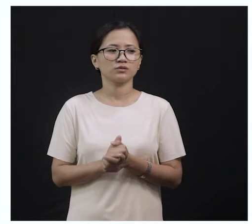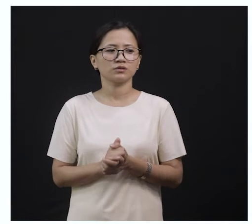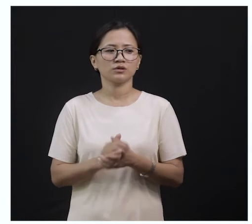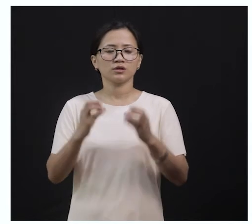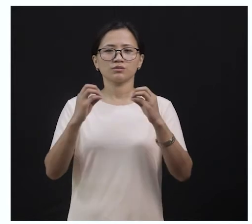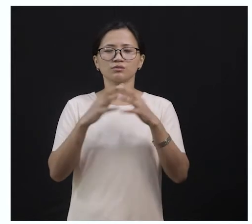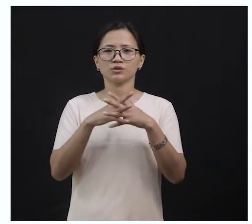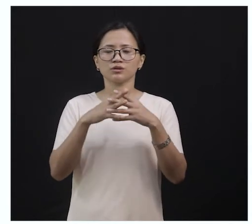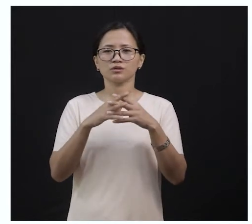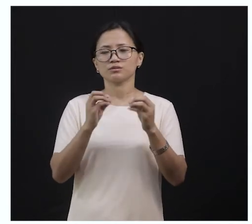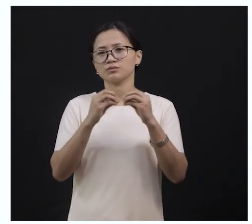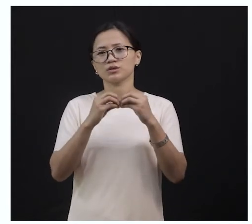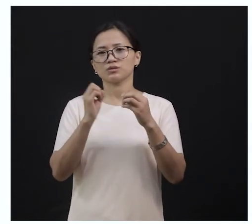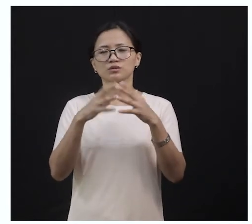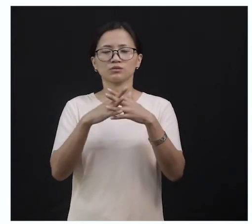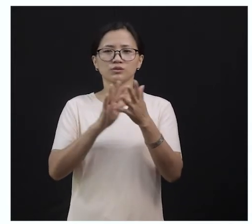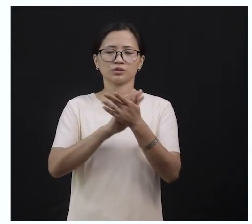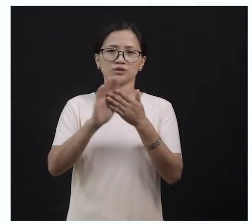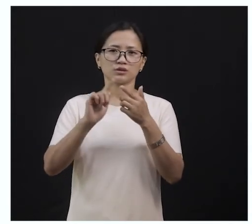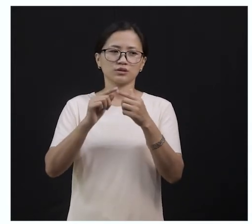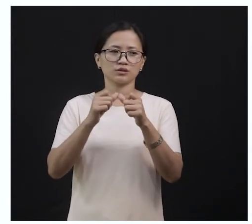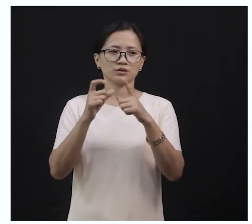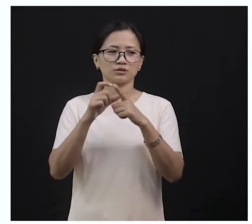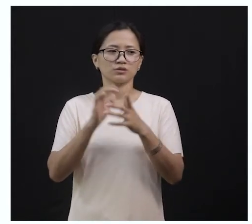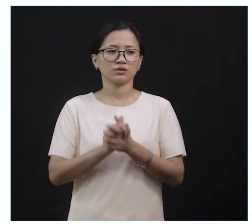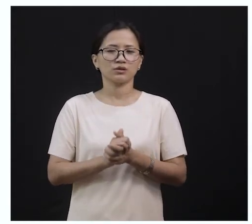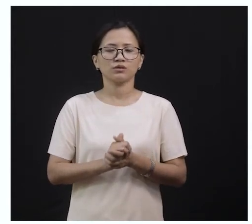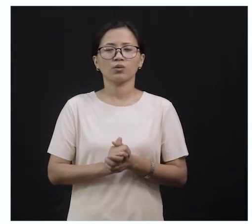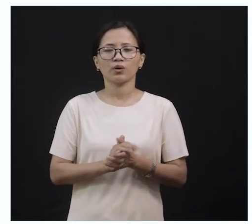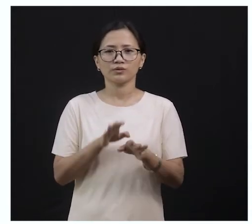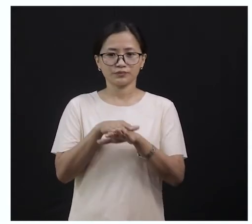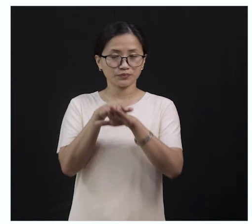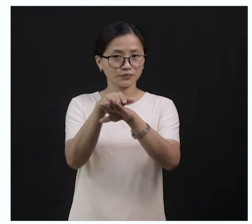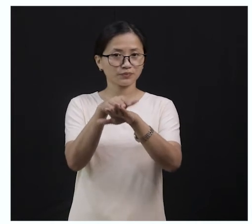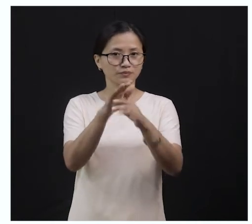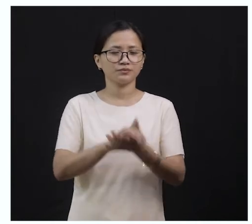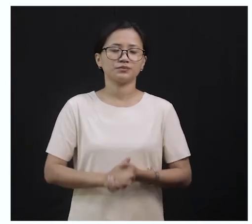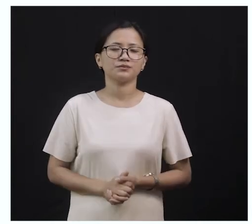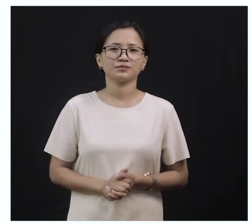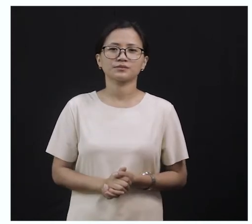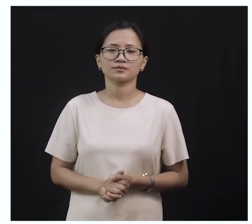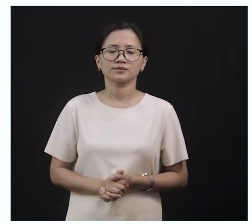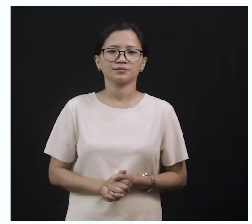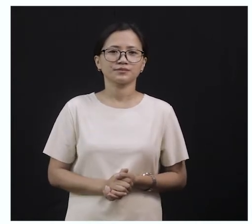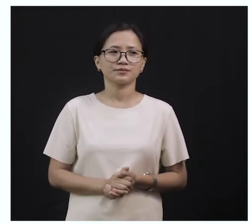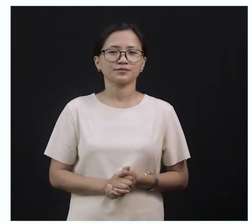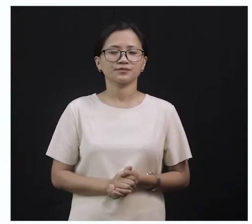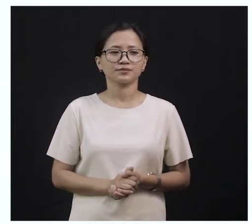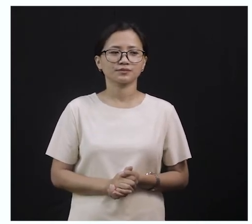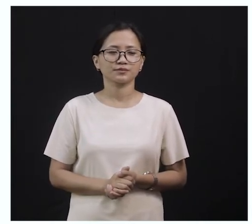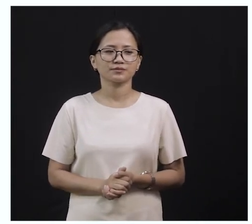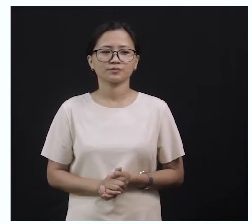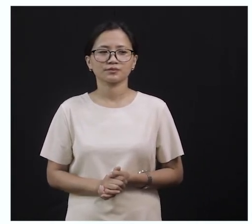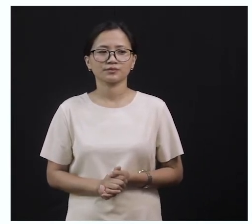bowhead whale, blue whale, okay? The bowhead whale B-O-W, bow, H-E-A-D,